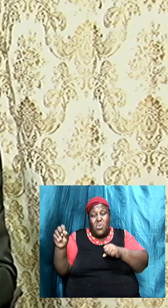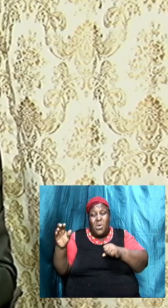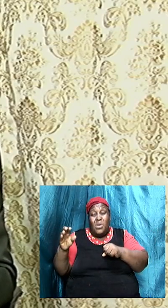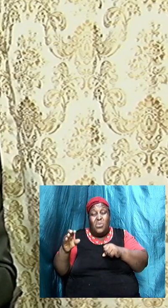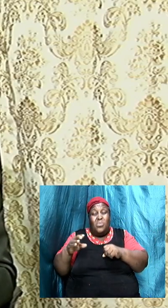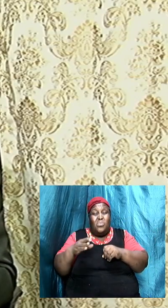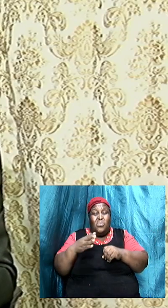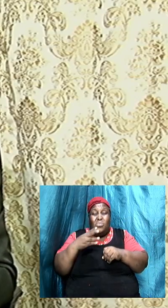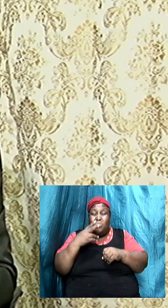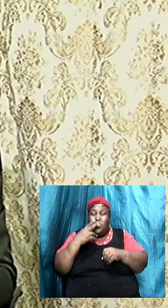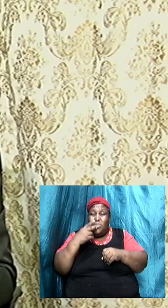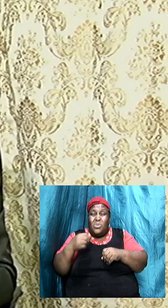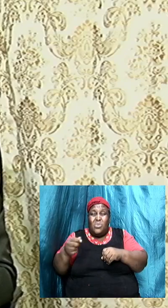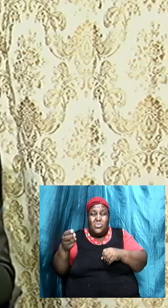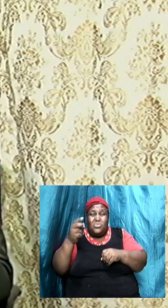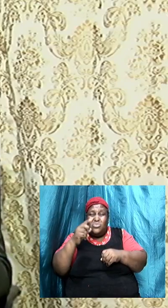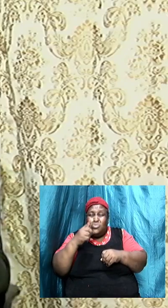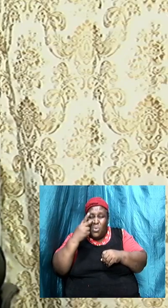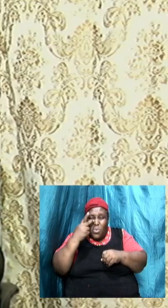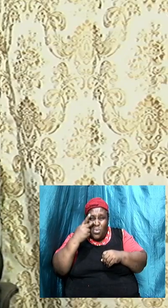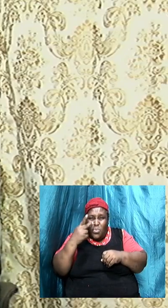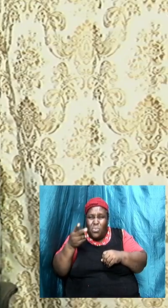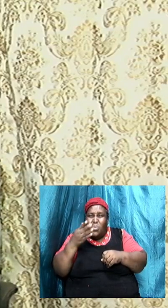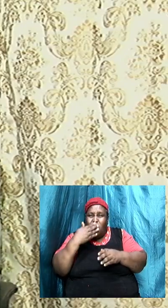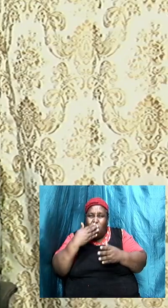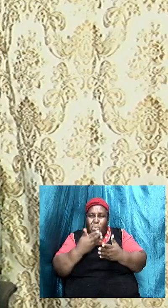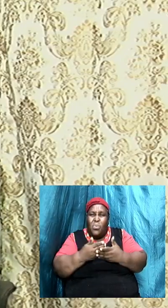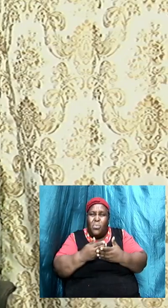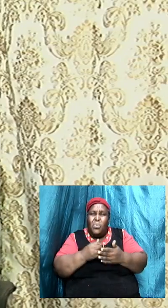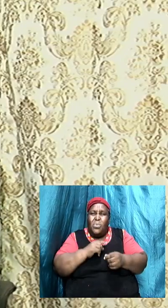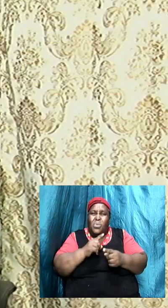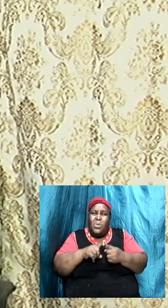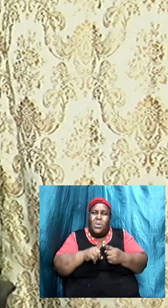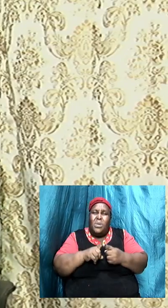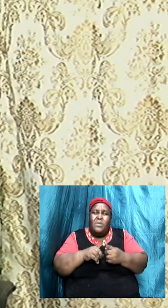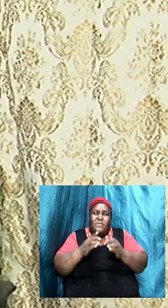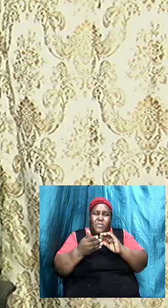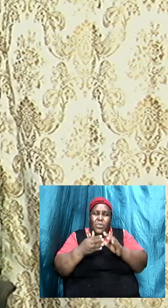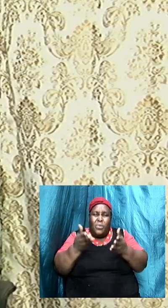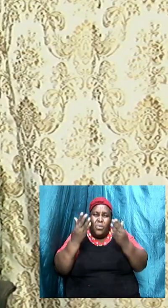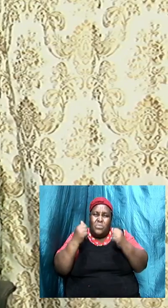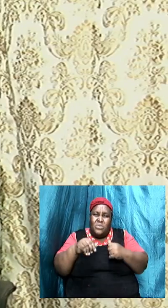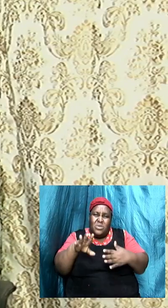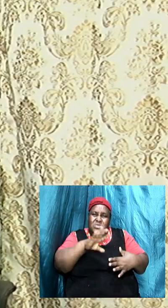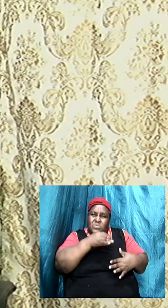appealing, that before you come to your spiritual sense,